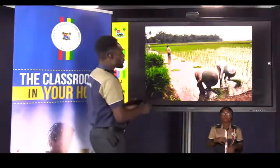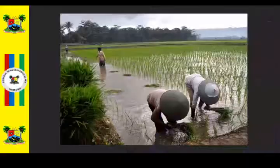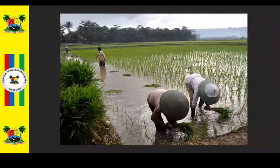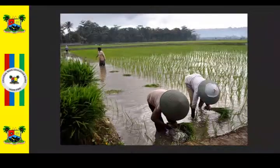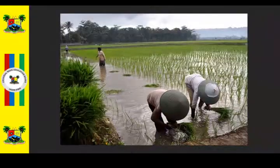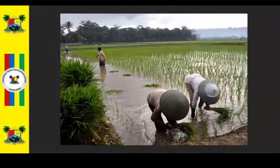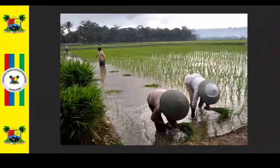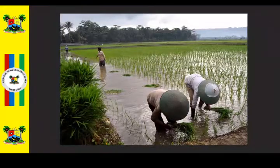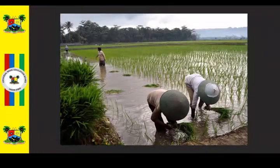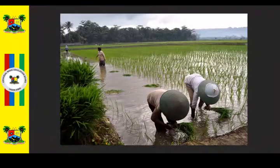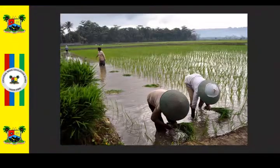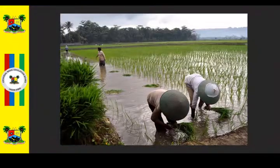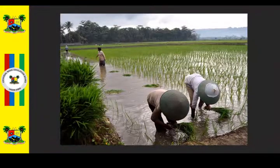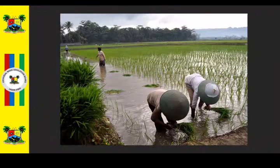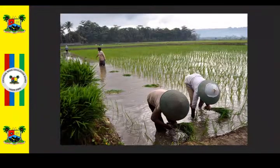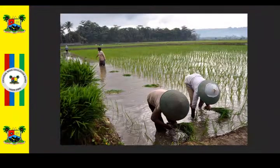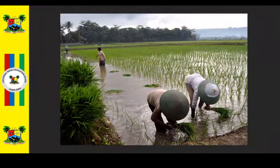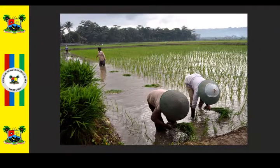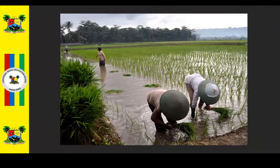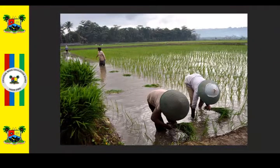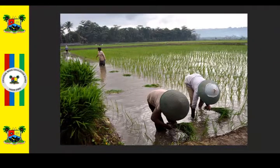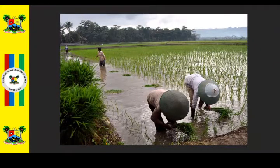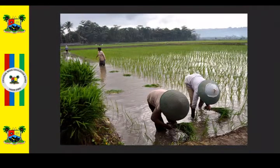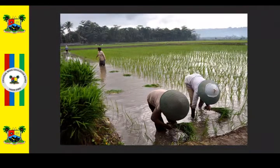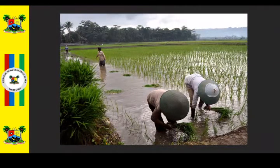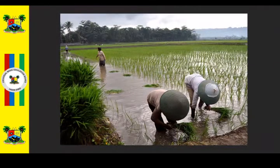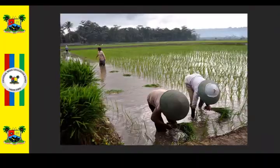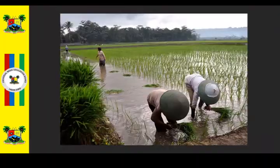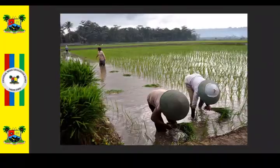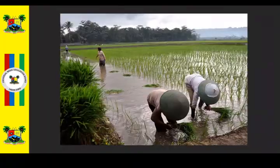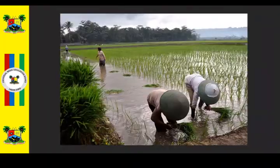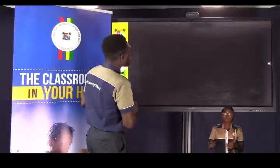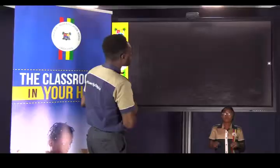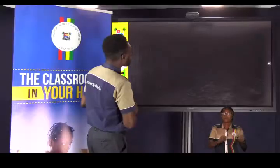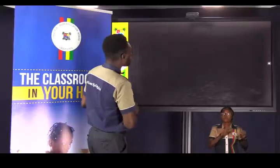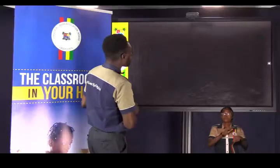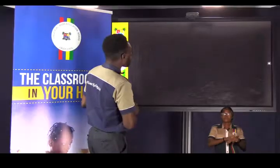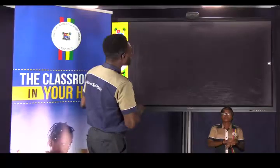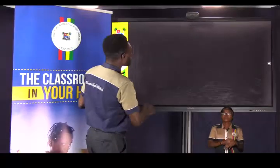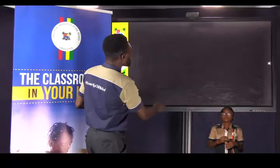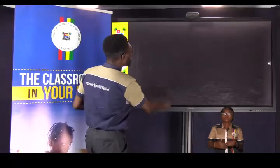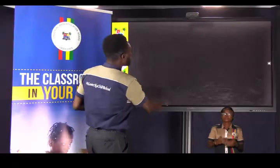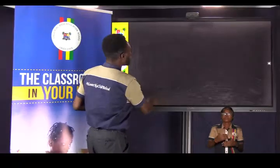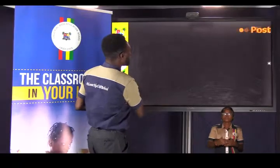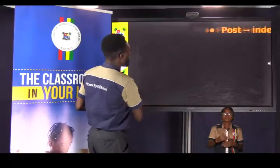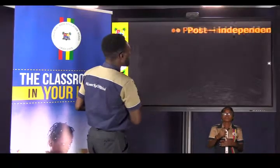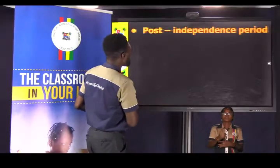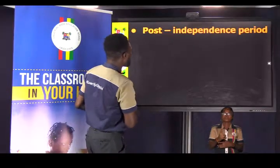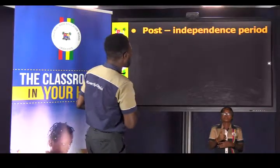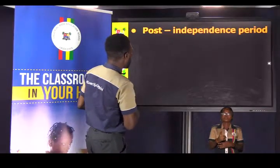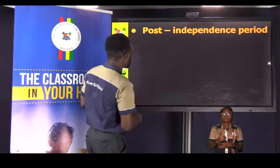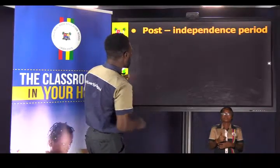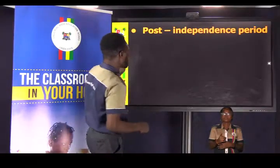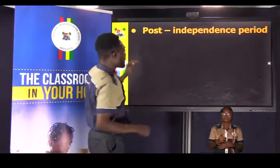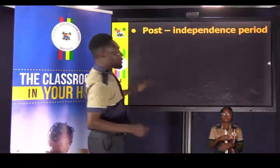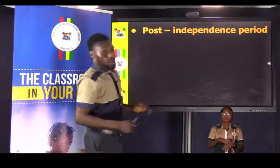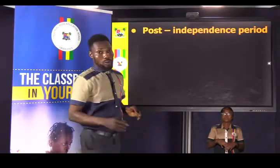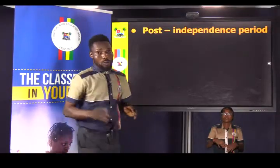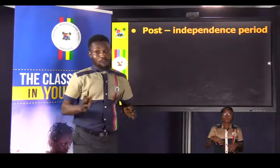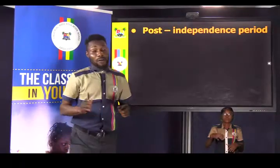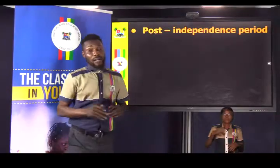a picture to show colonial period. Now moving on to the next